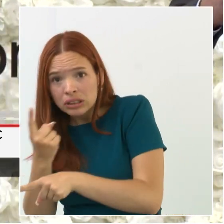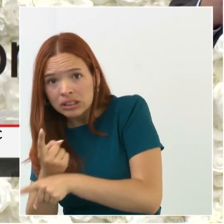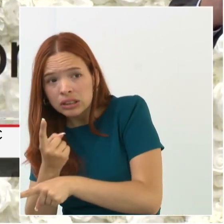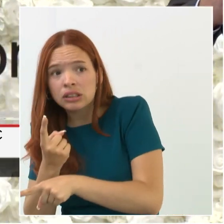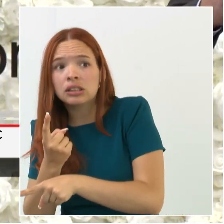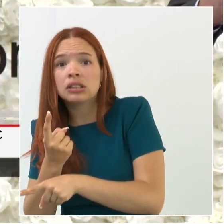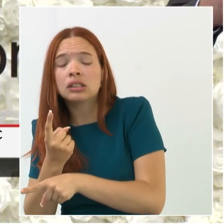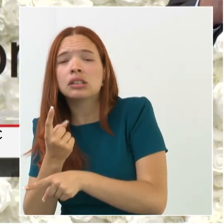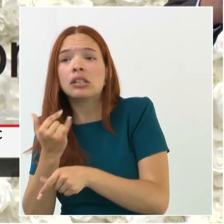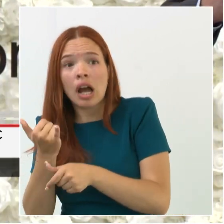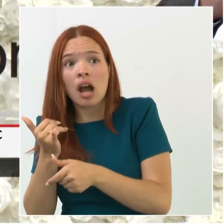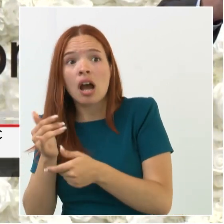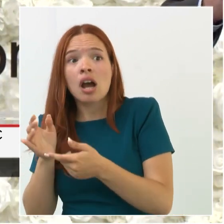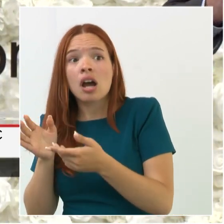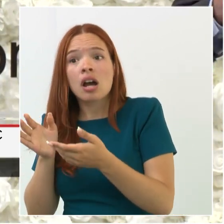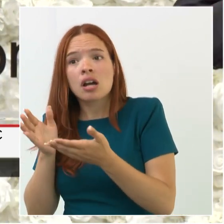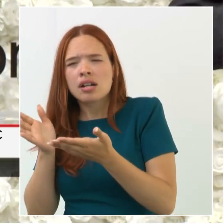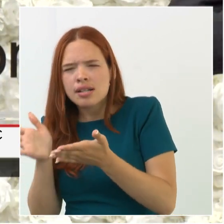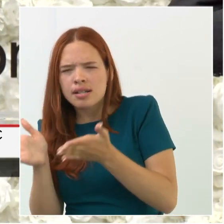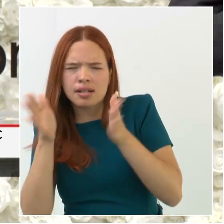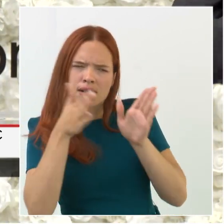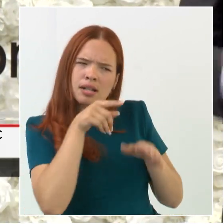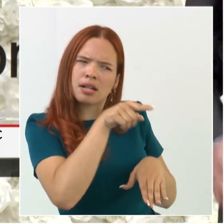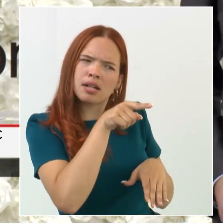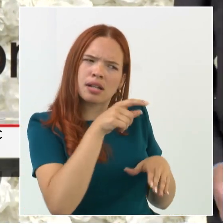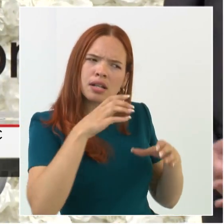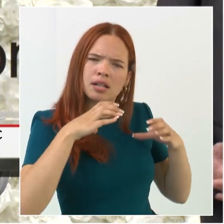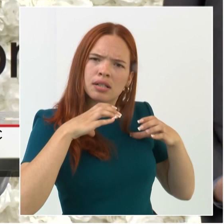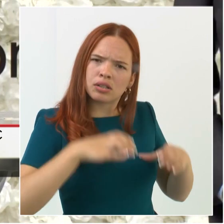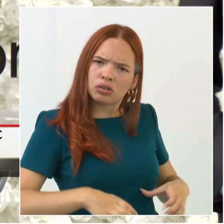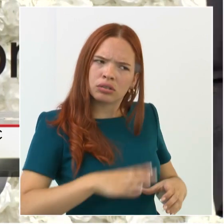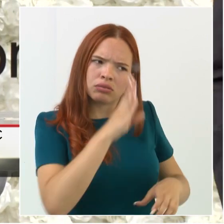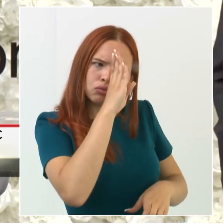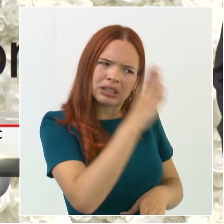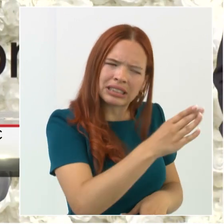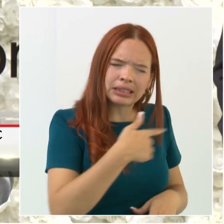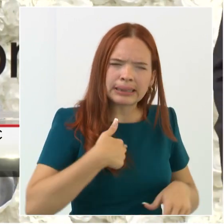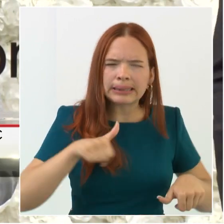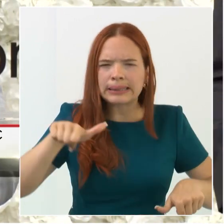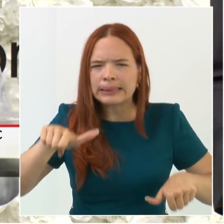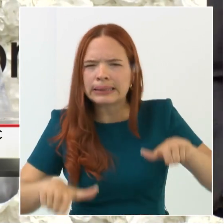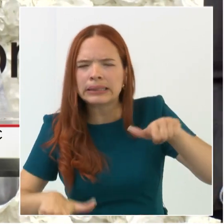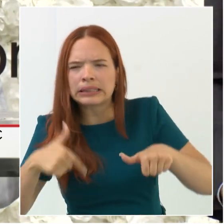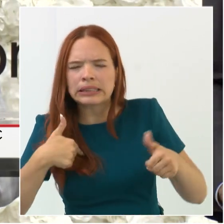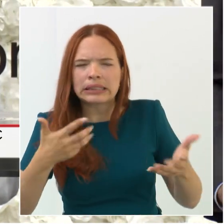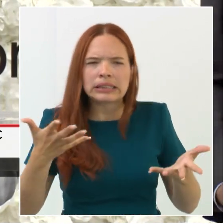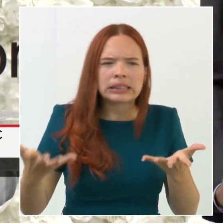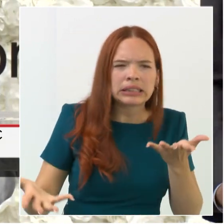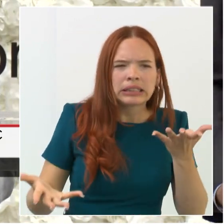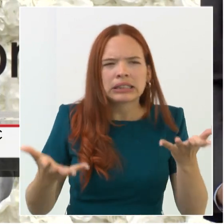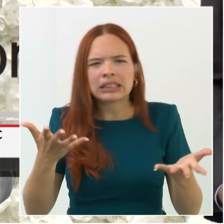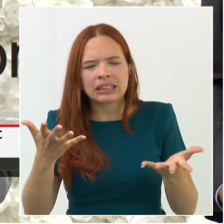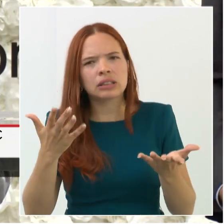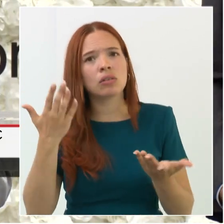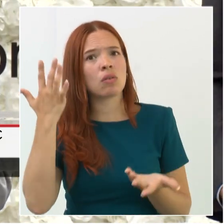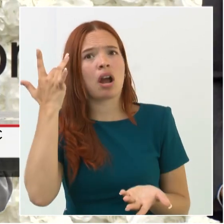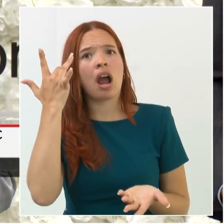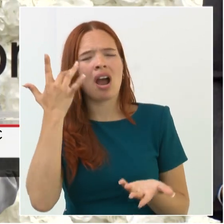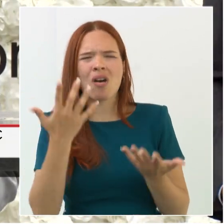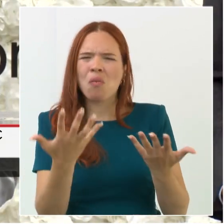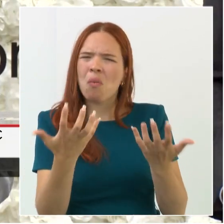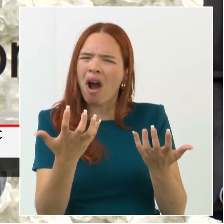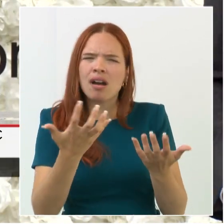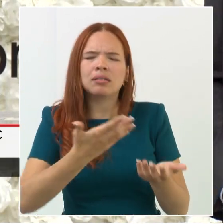realize that automobile dealers give the best level of service to our customers. They understand the